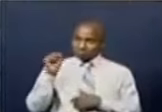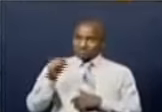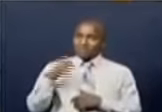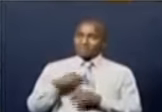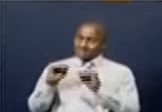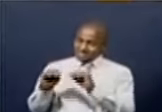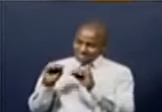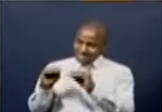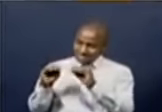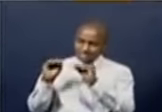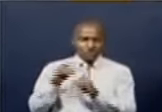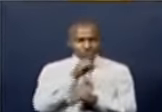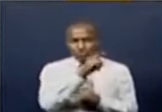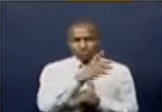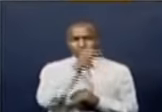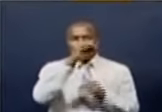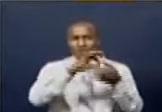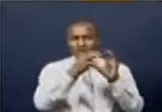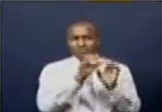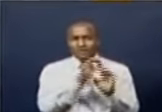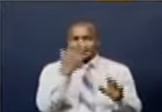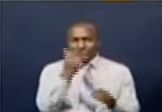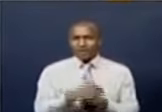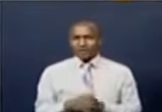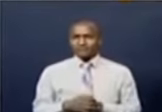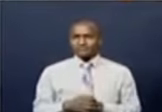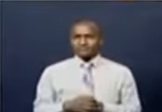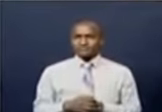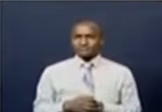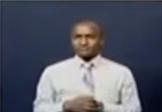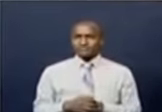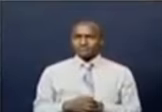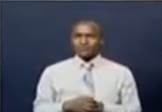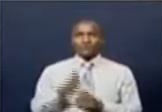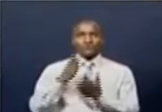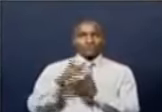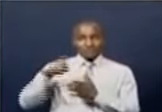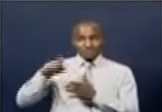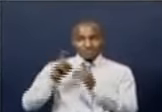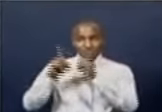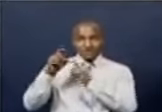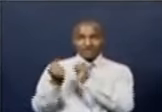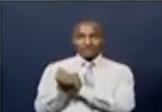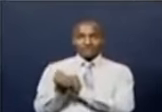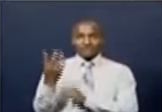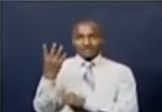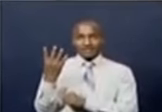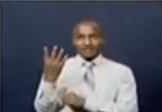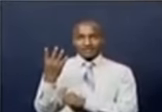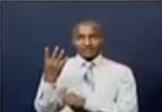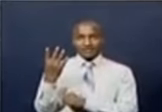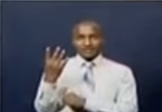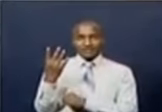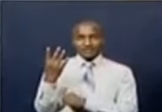coached them. So how is it that you didn't make it to Rio? I was supposed to travel on the 14th. This is